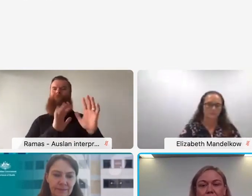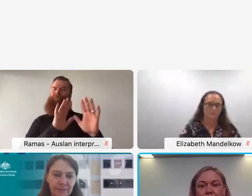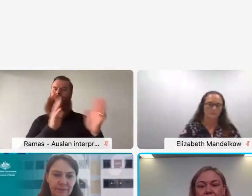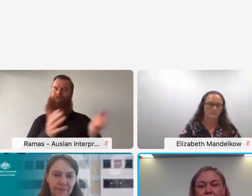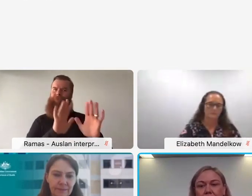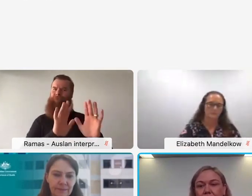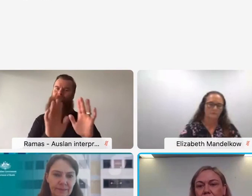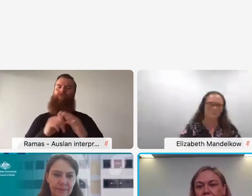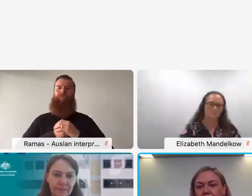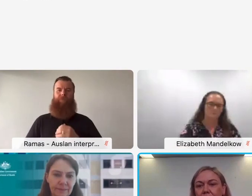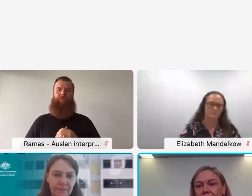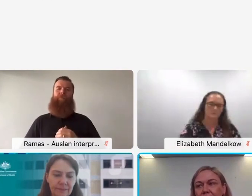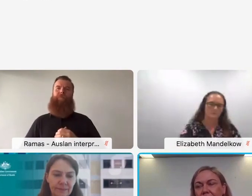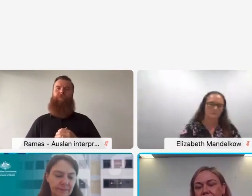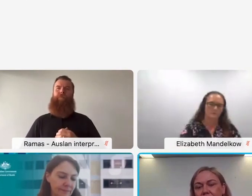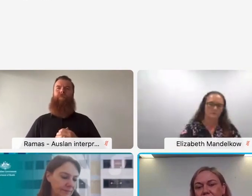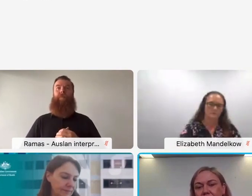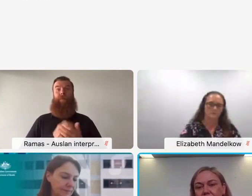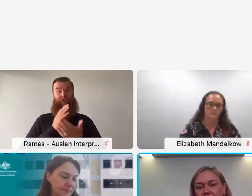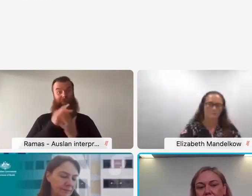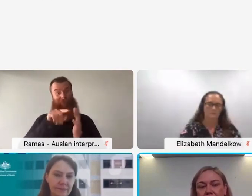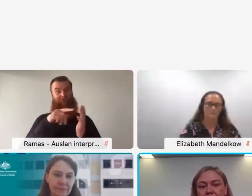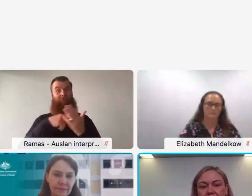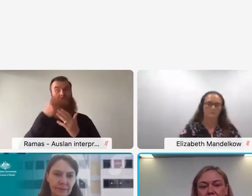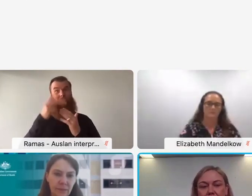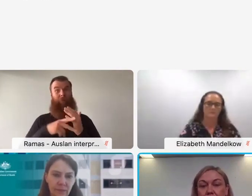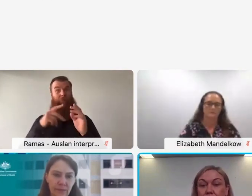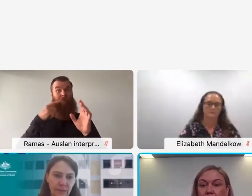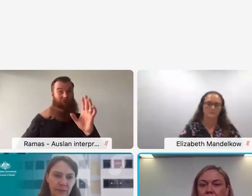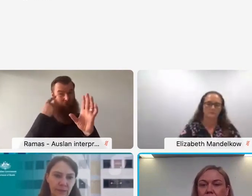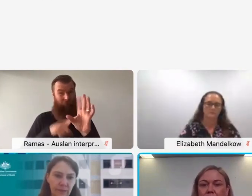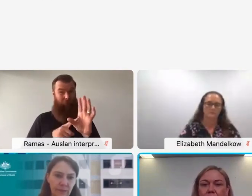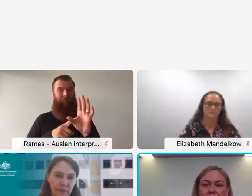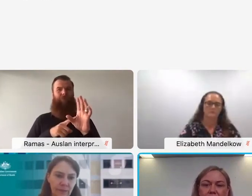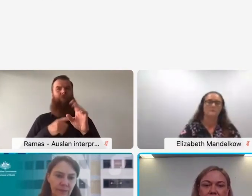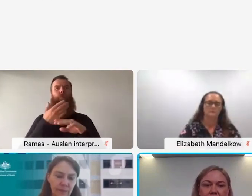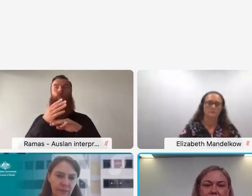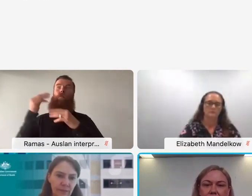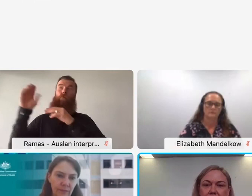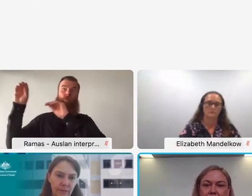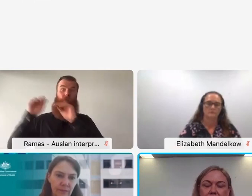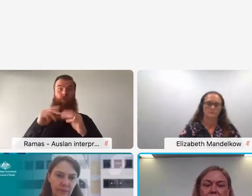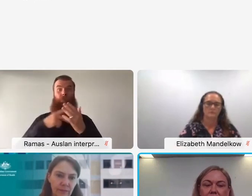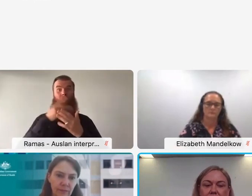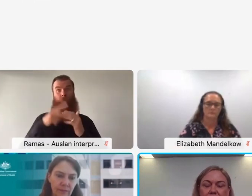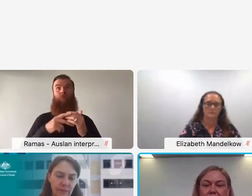circular labour mobility program. The intent of it is that people return home with those net